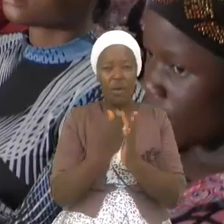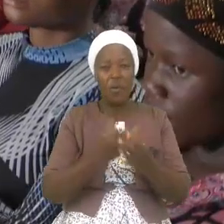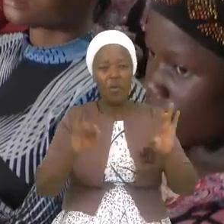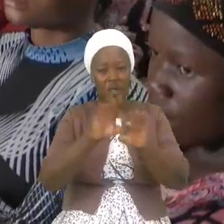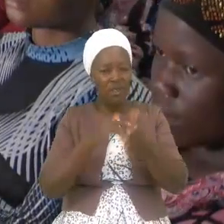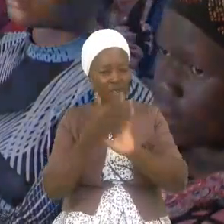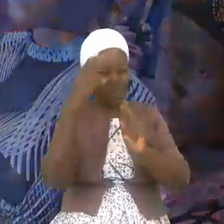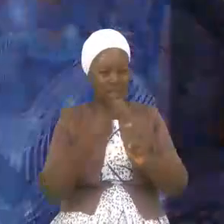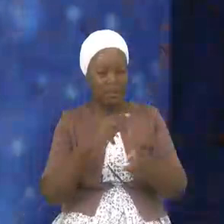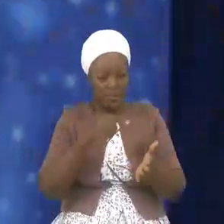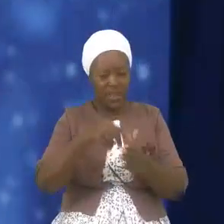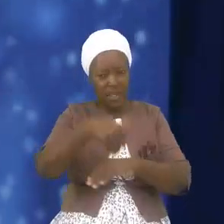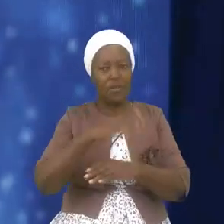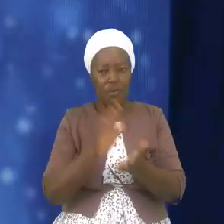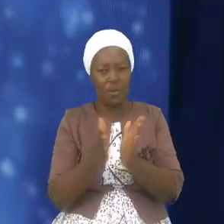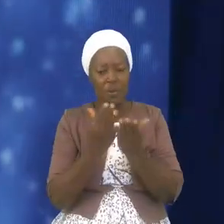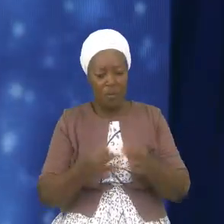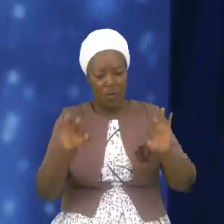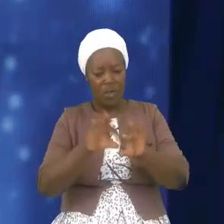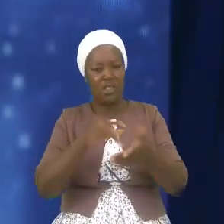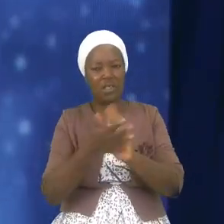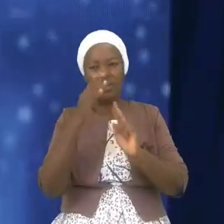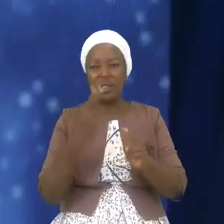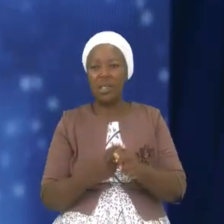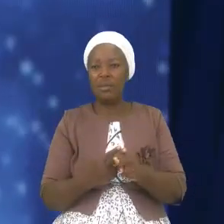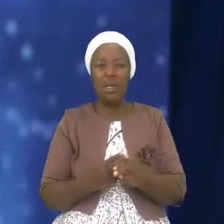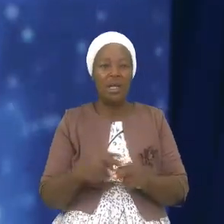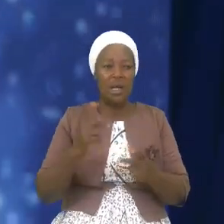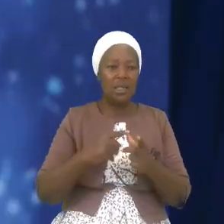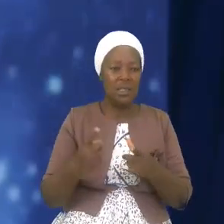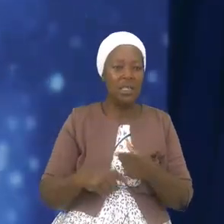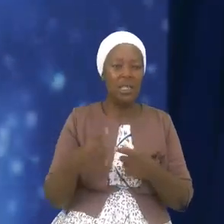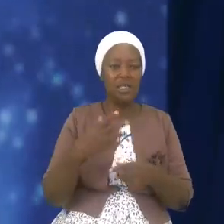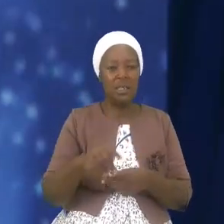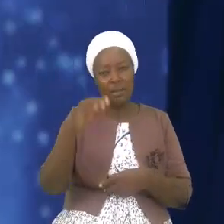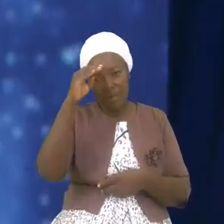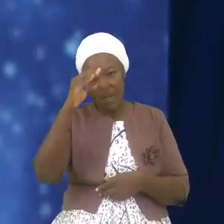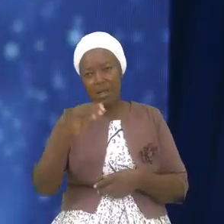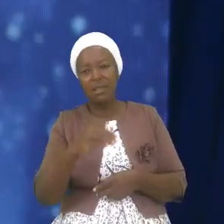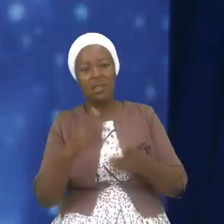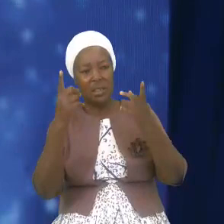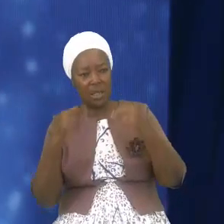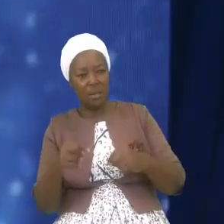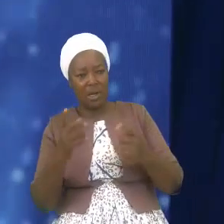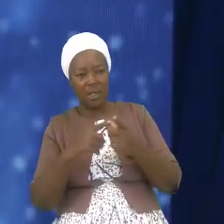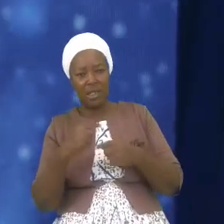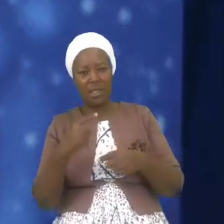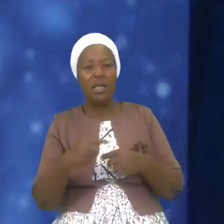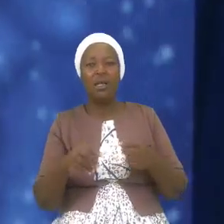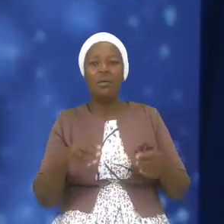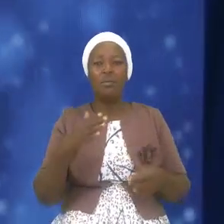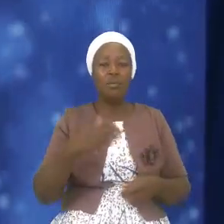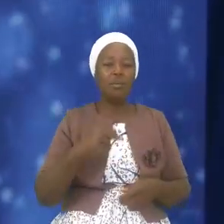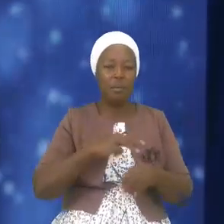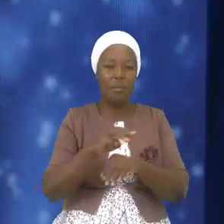The centurion came and he said, Master, my servant is tormented and vexed at